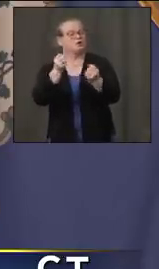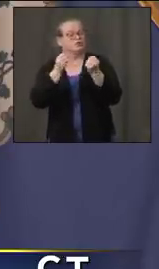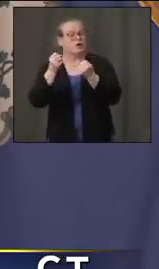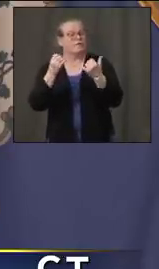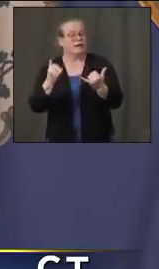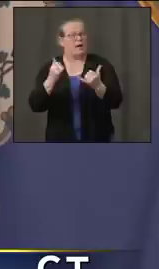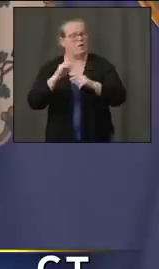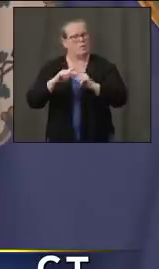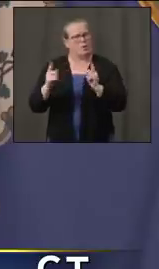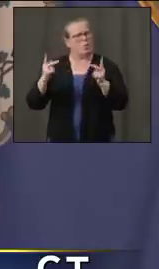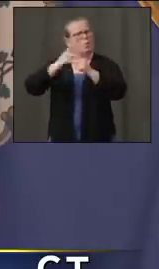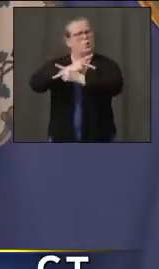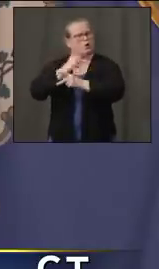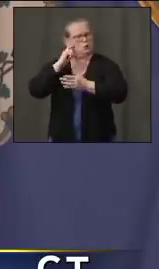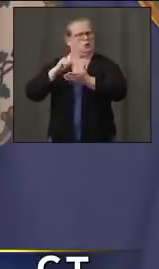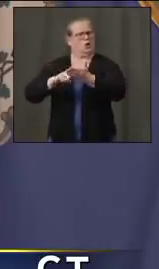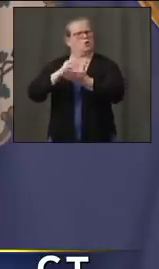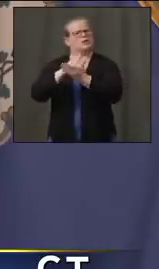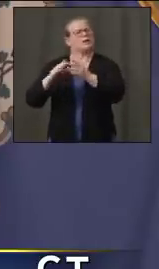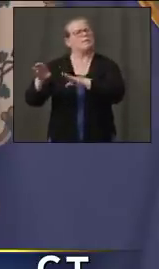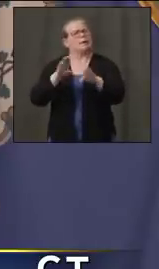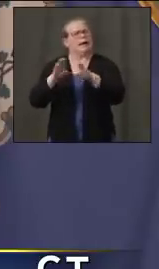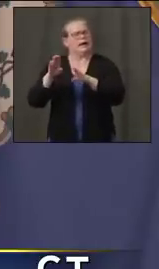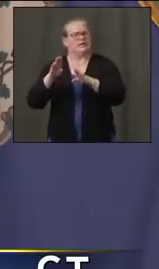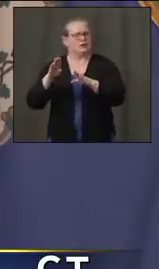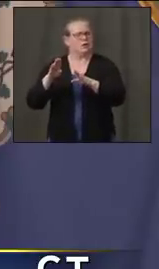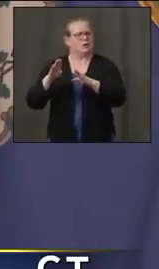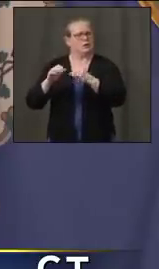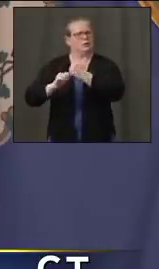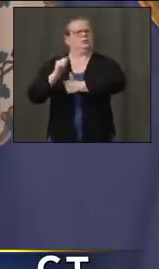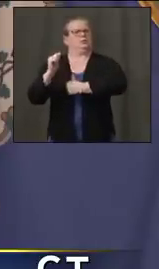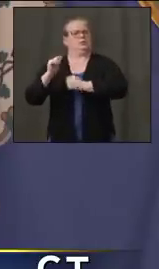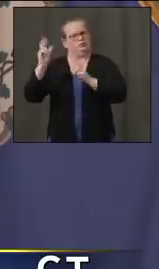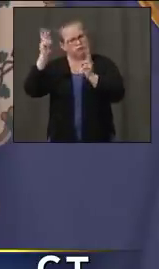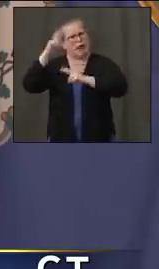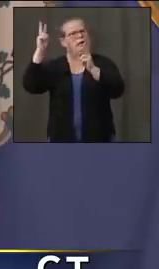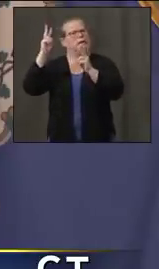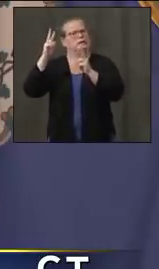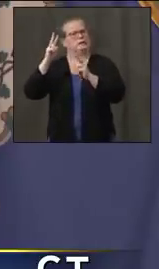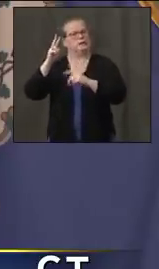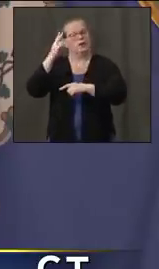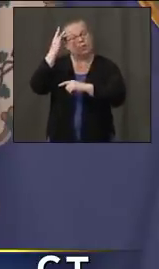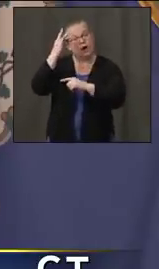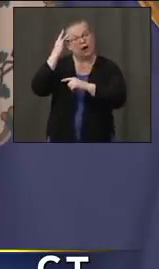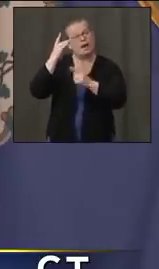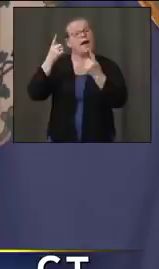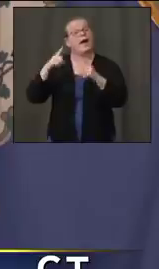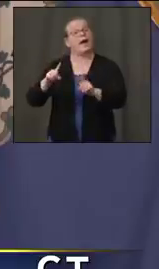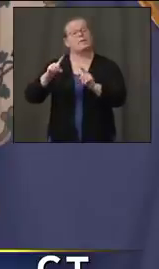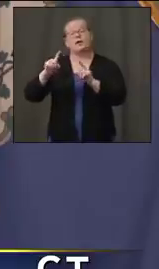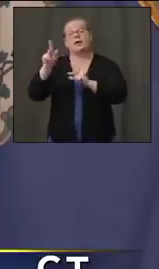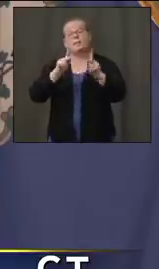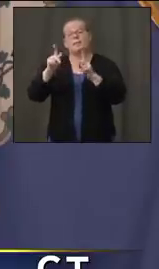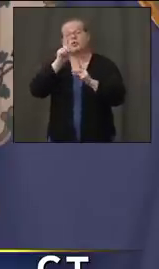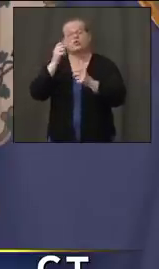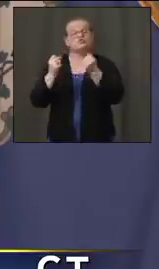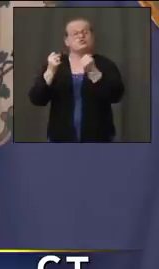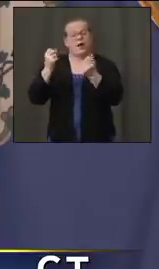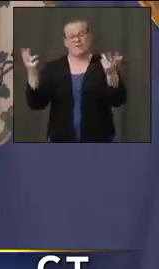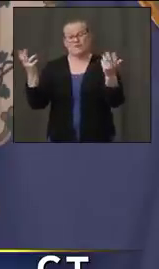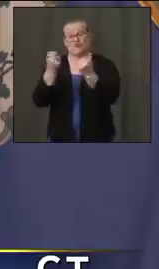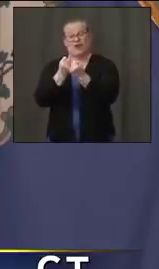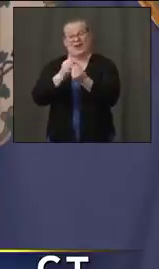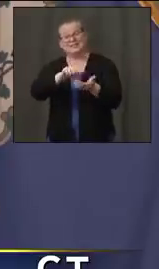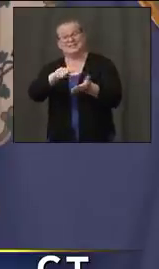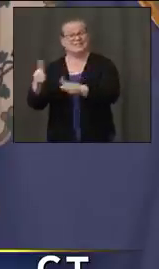reckless behavior as well, and that is that the number of car-related fatalities is up by 18 people. I think